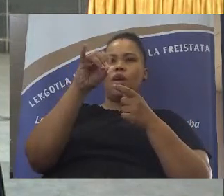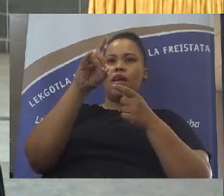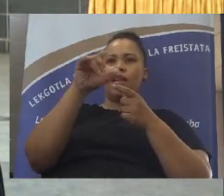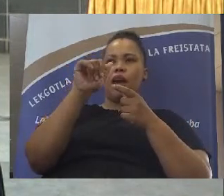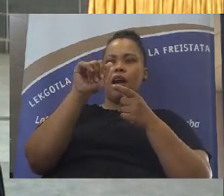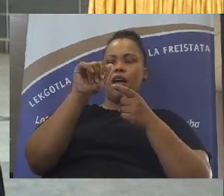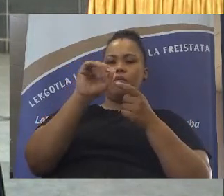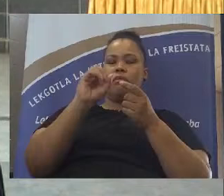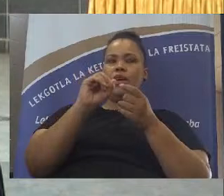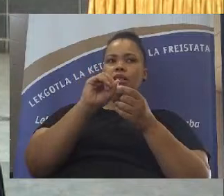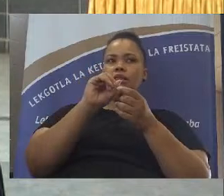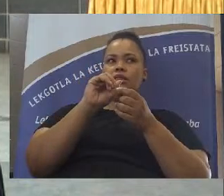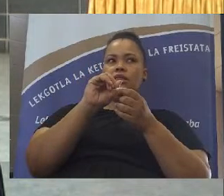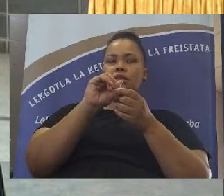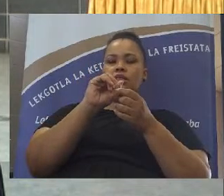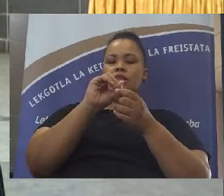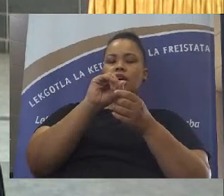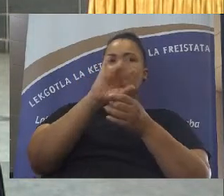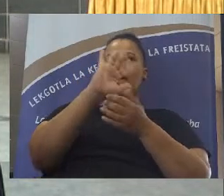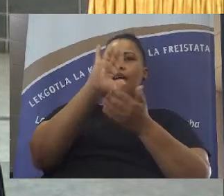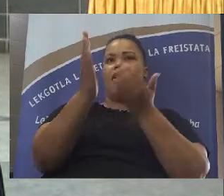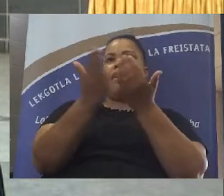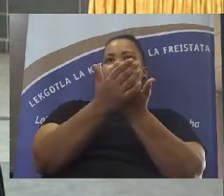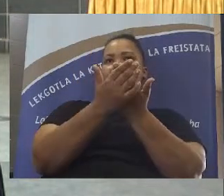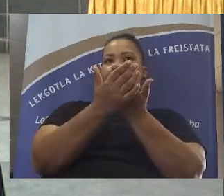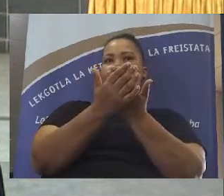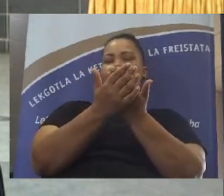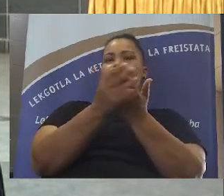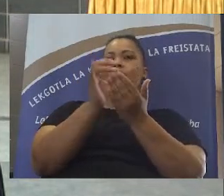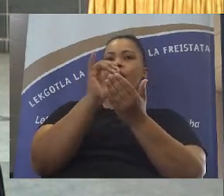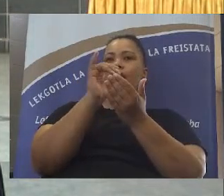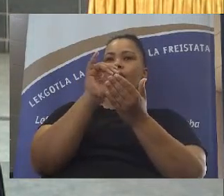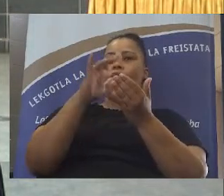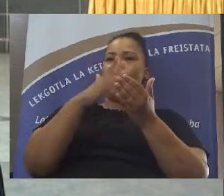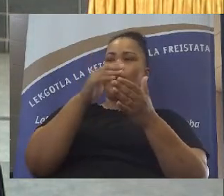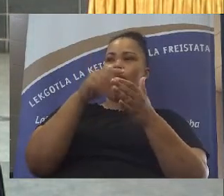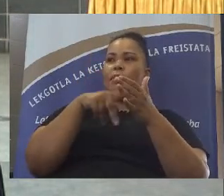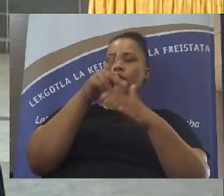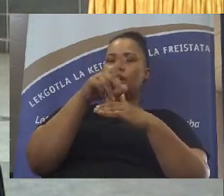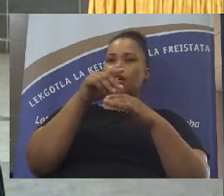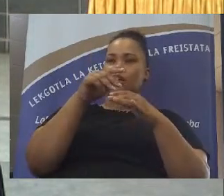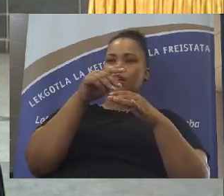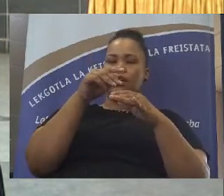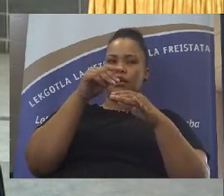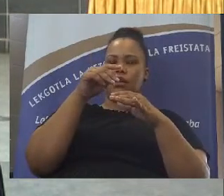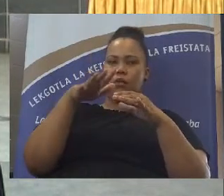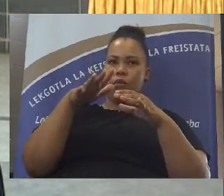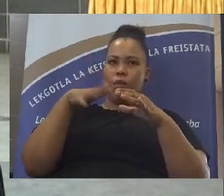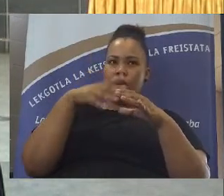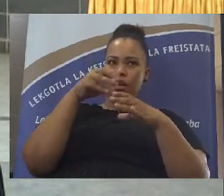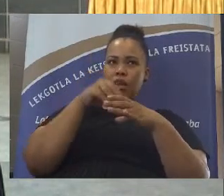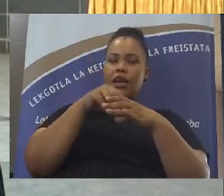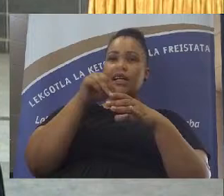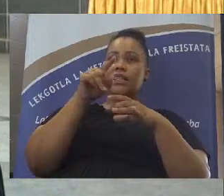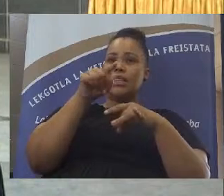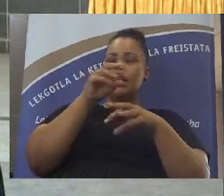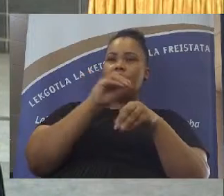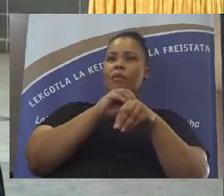project. It's a red tape. It's a red tape for whoever wants